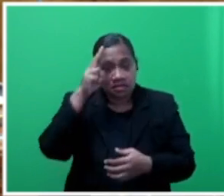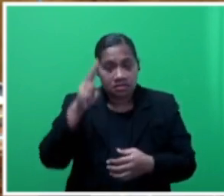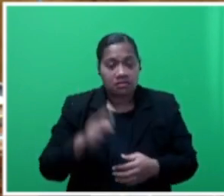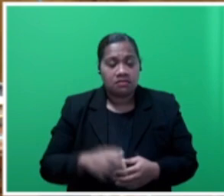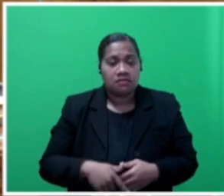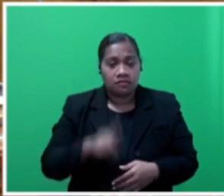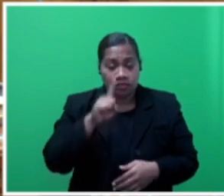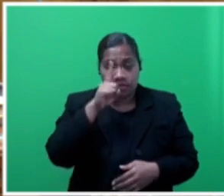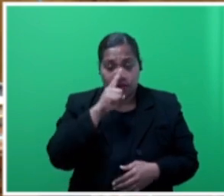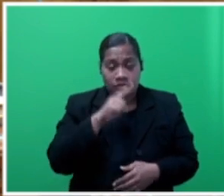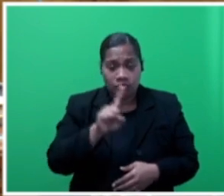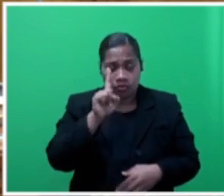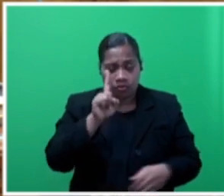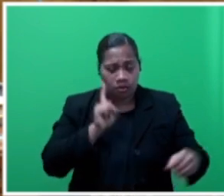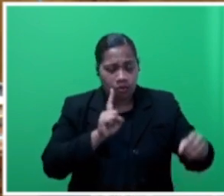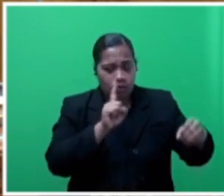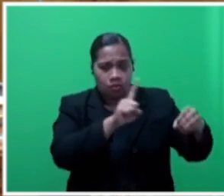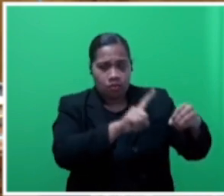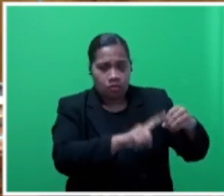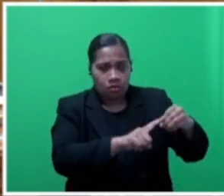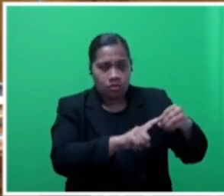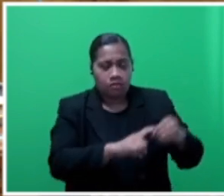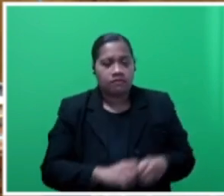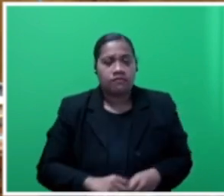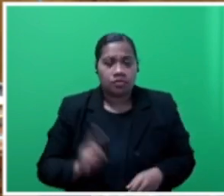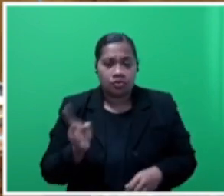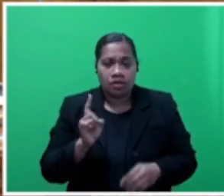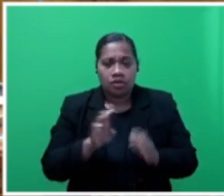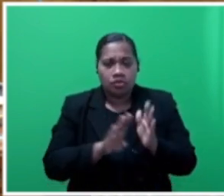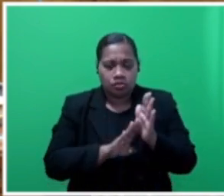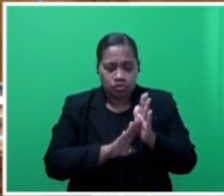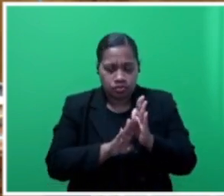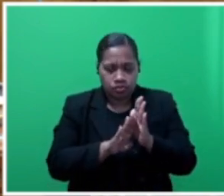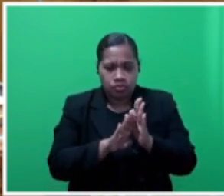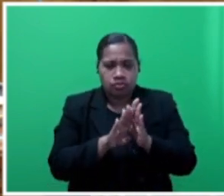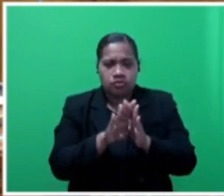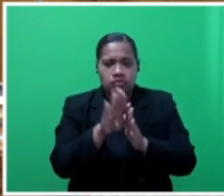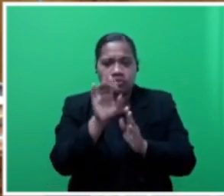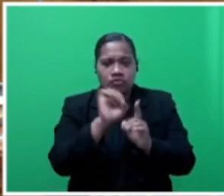one common goal for progressive and prosperous society.